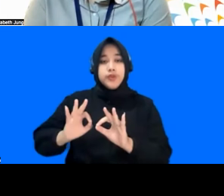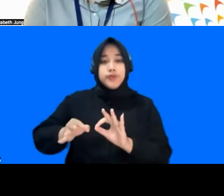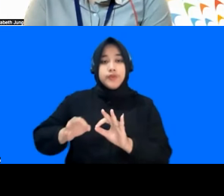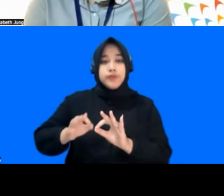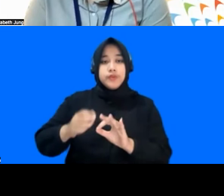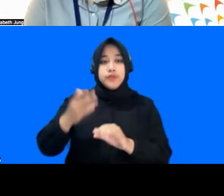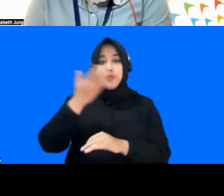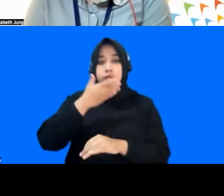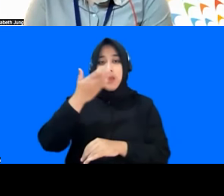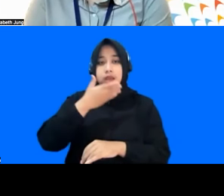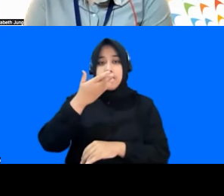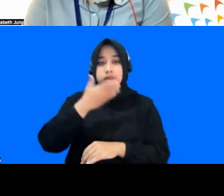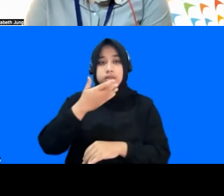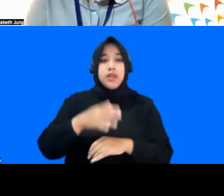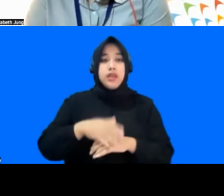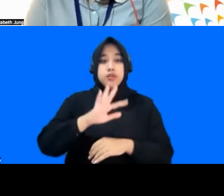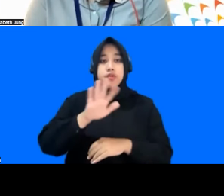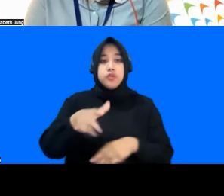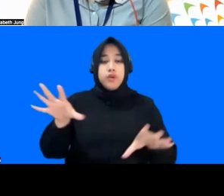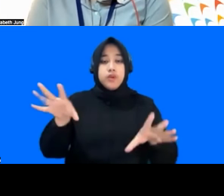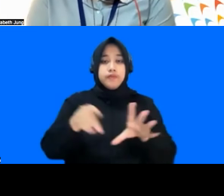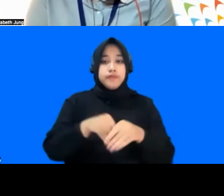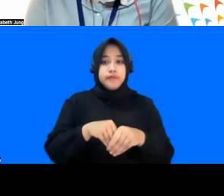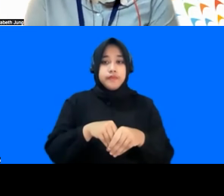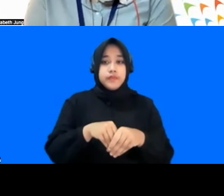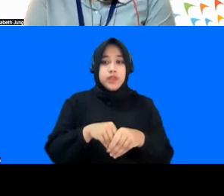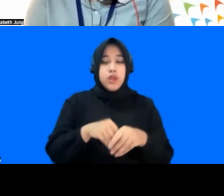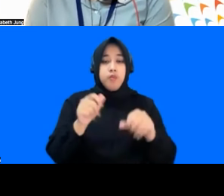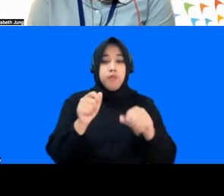a smooth events today. Thank you.